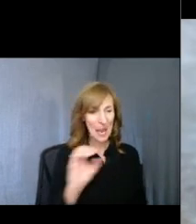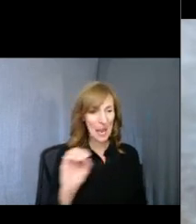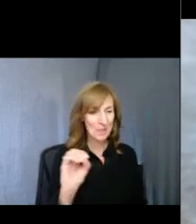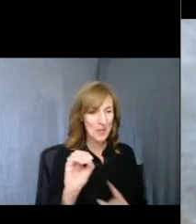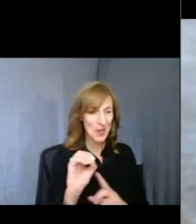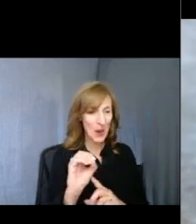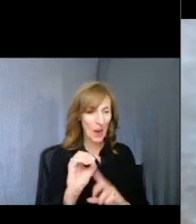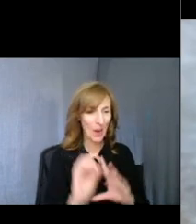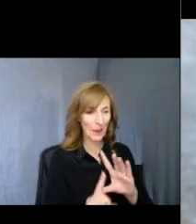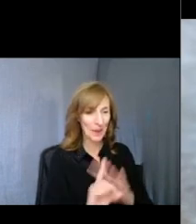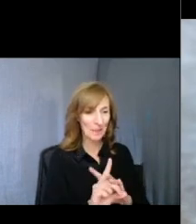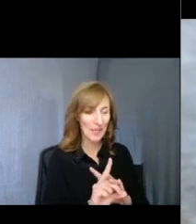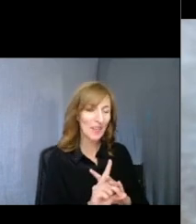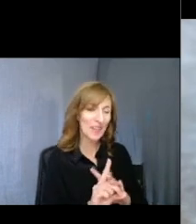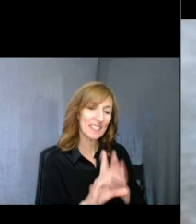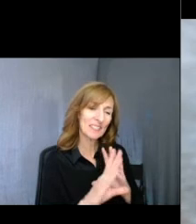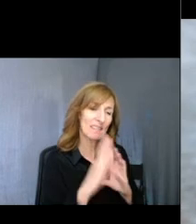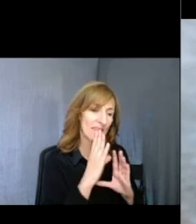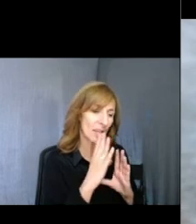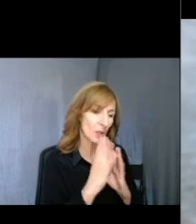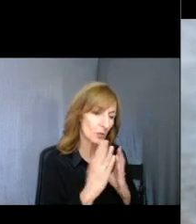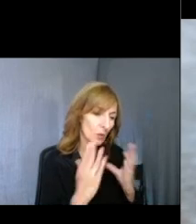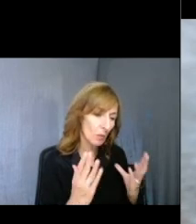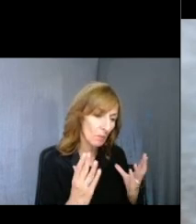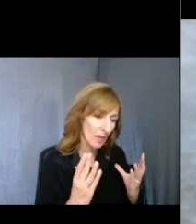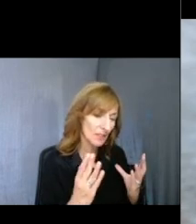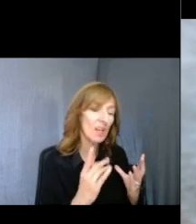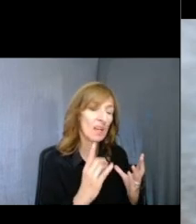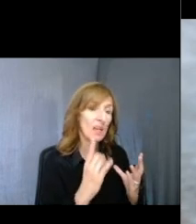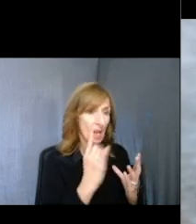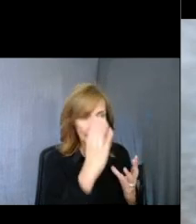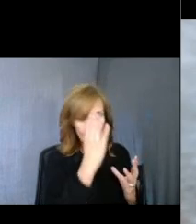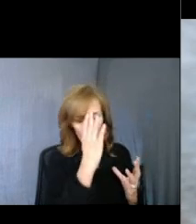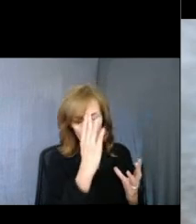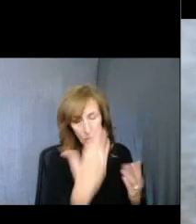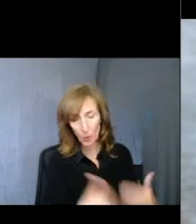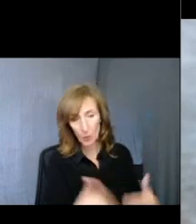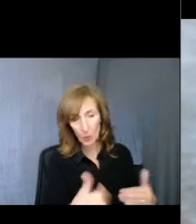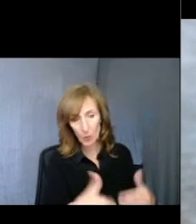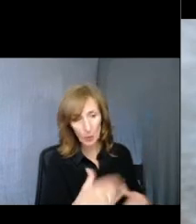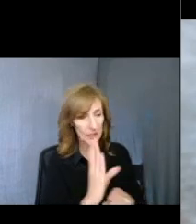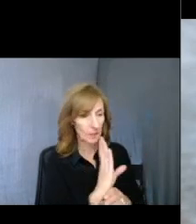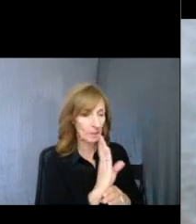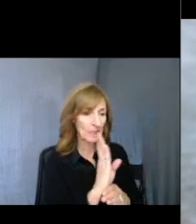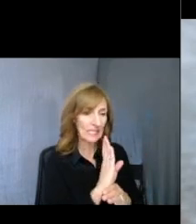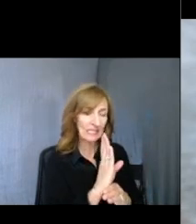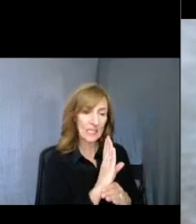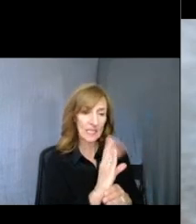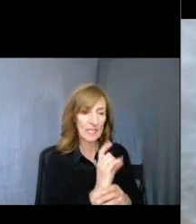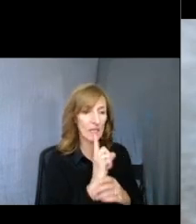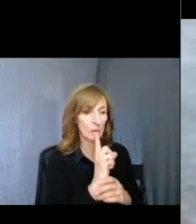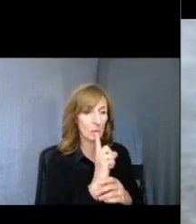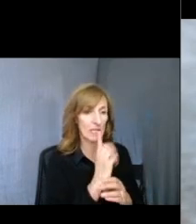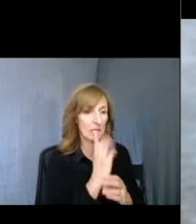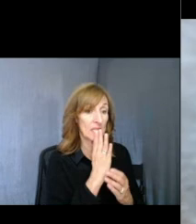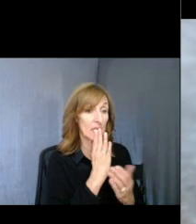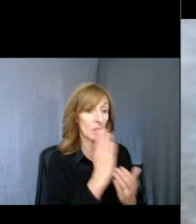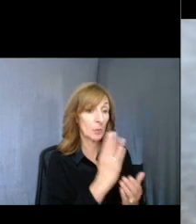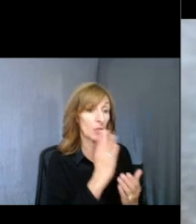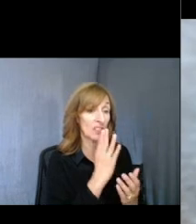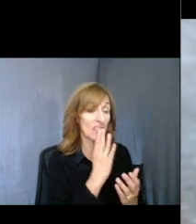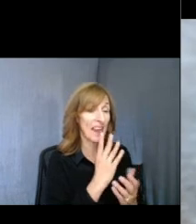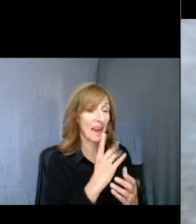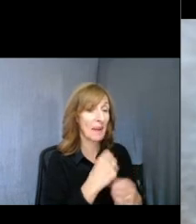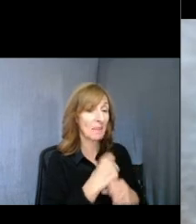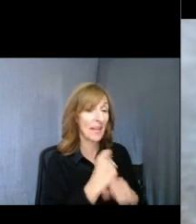thanks again so much, Jessica. I know you're super busy, and I really appreciate you carving out the time to. You're welcome.